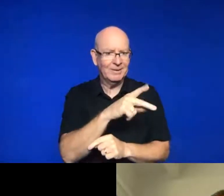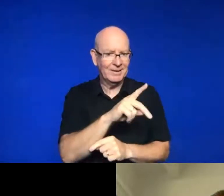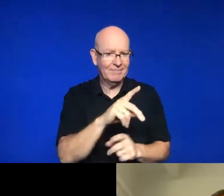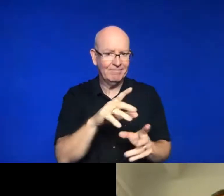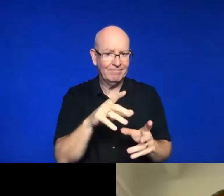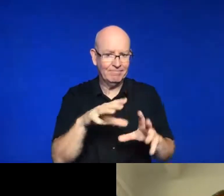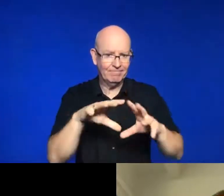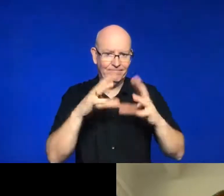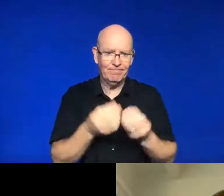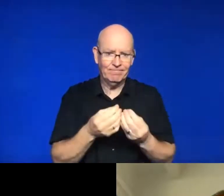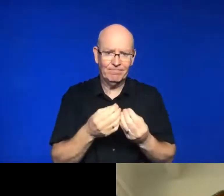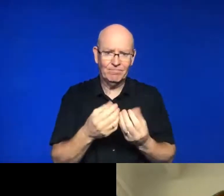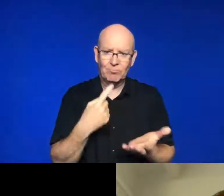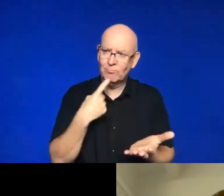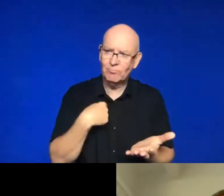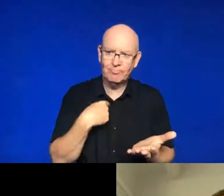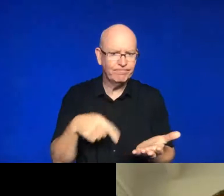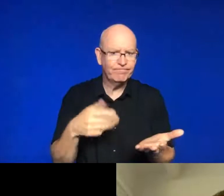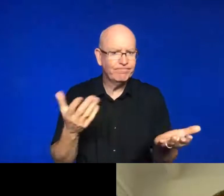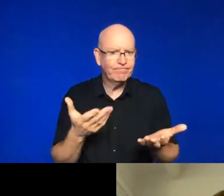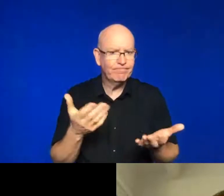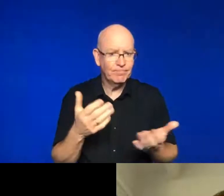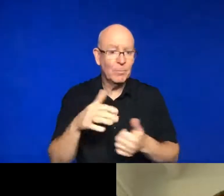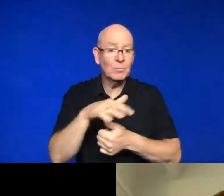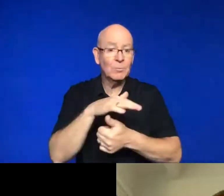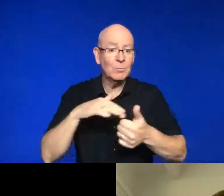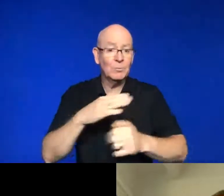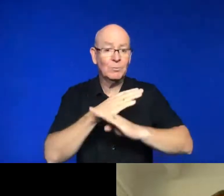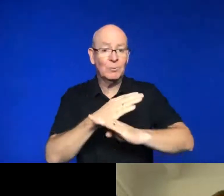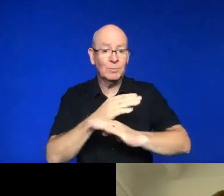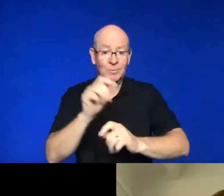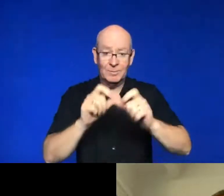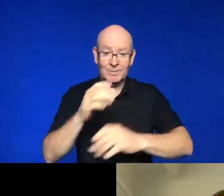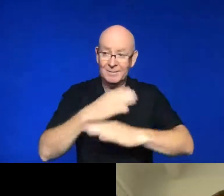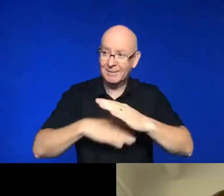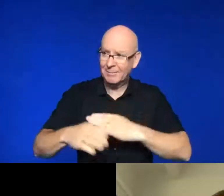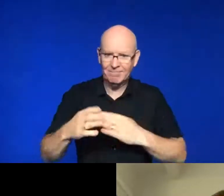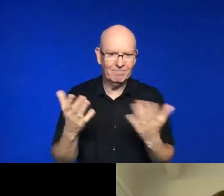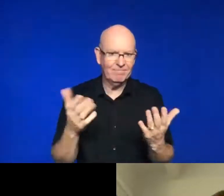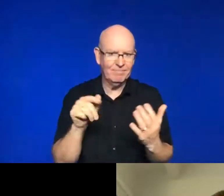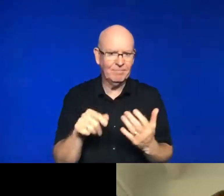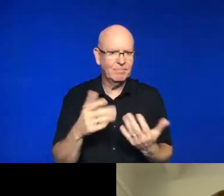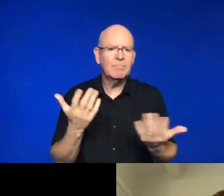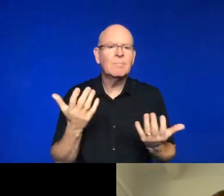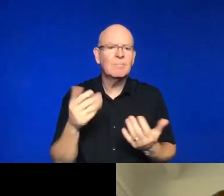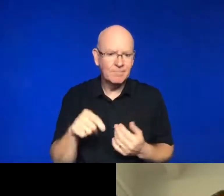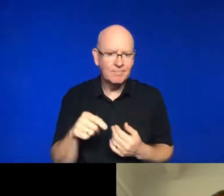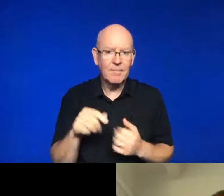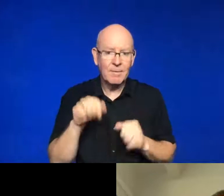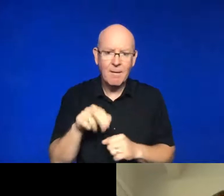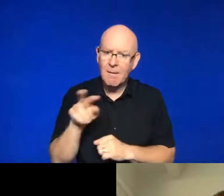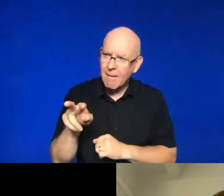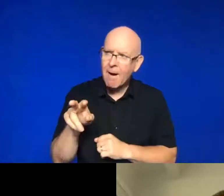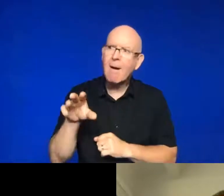learn and challenges that we will all face as a community in terms of social protection with people with